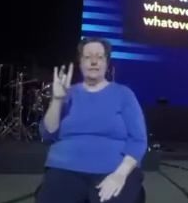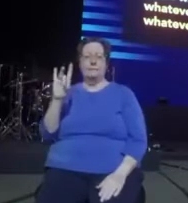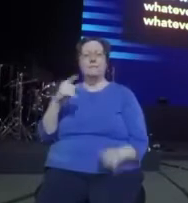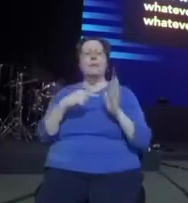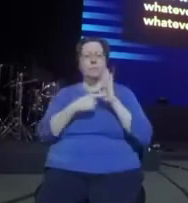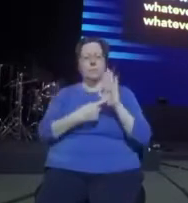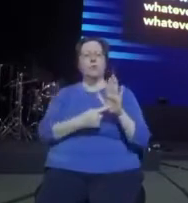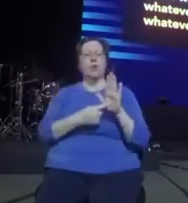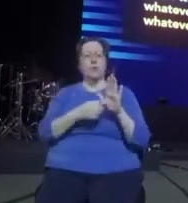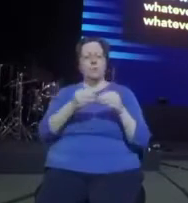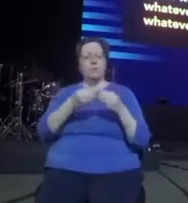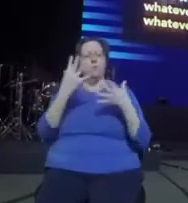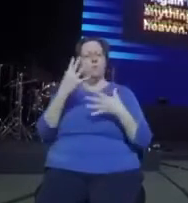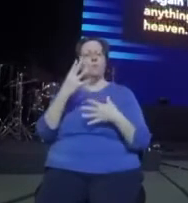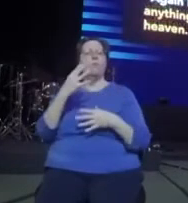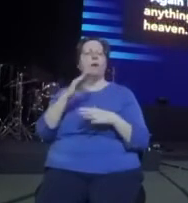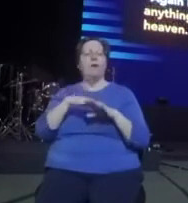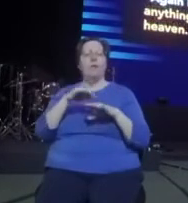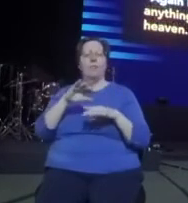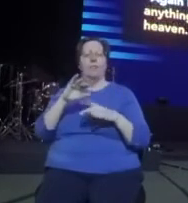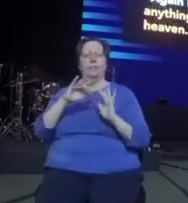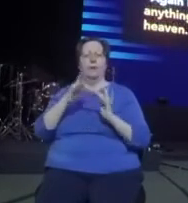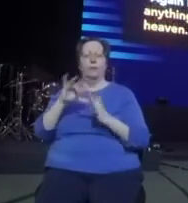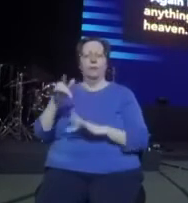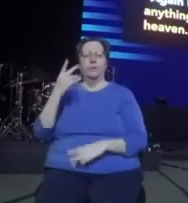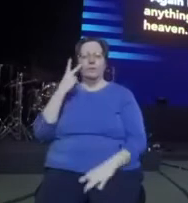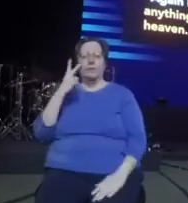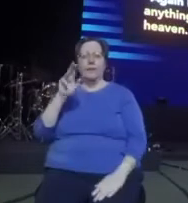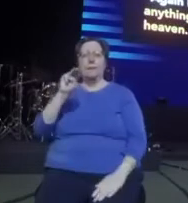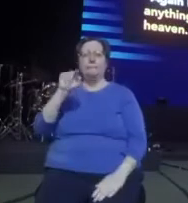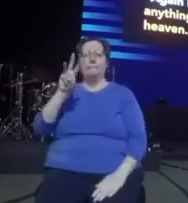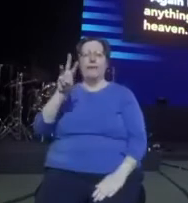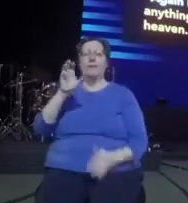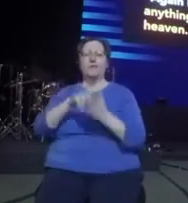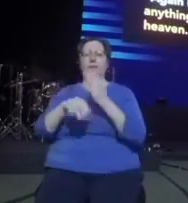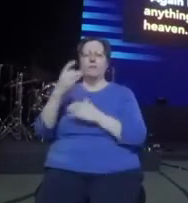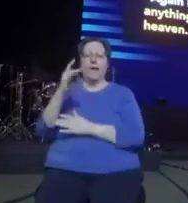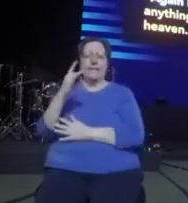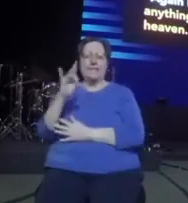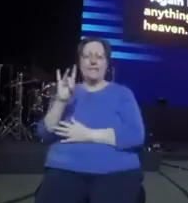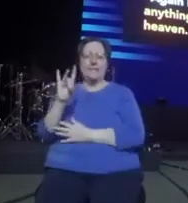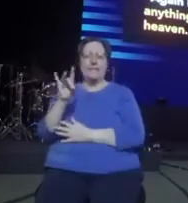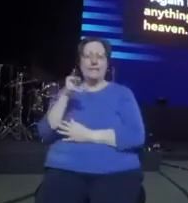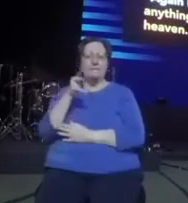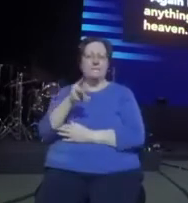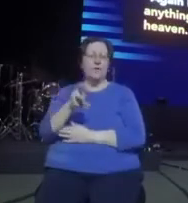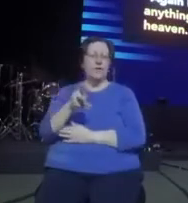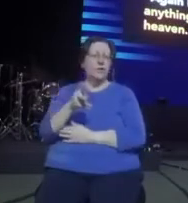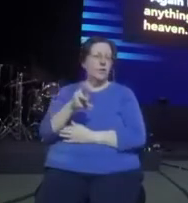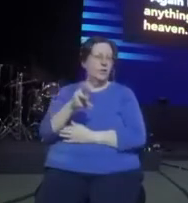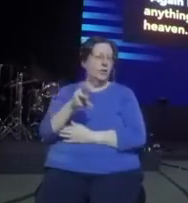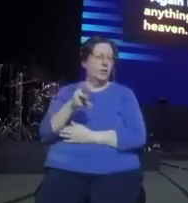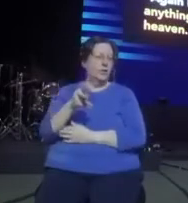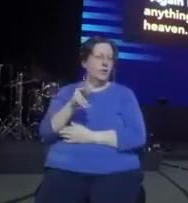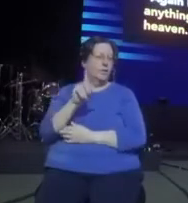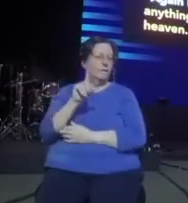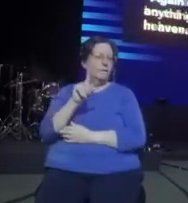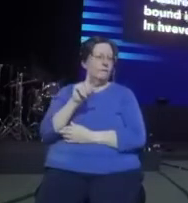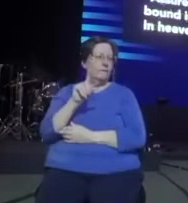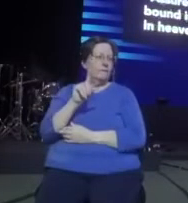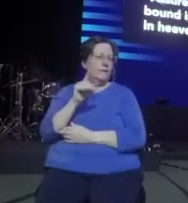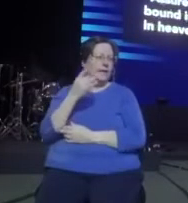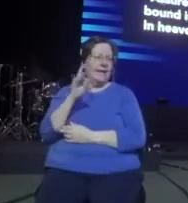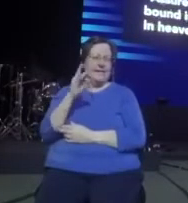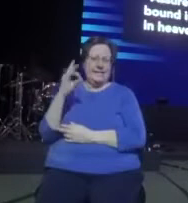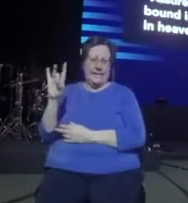please. Matthew, the 18th chapter. And it says this in verse, I think it's Matthew 18,